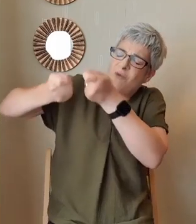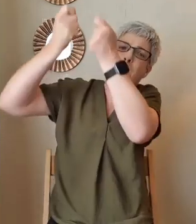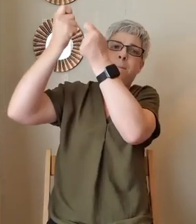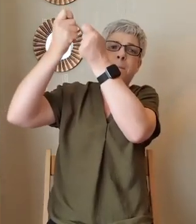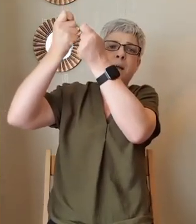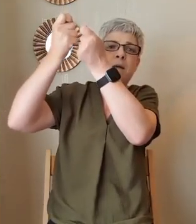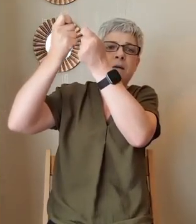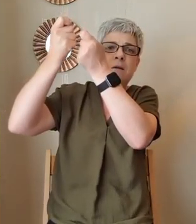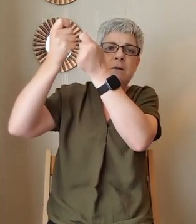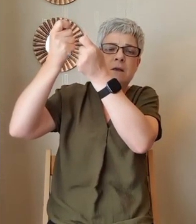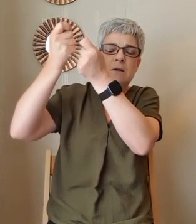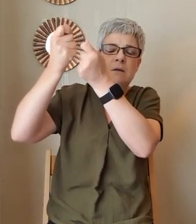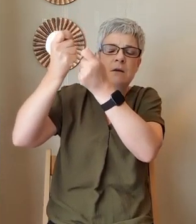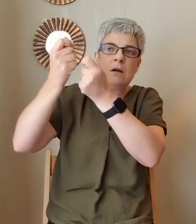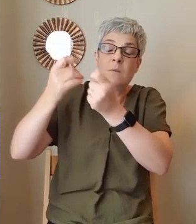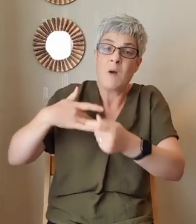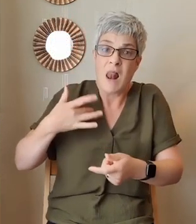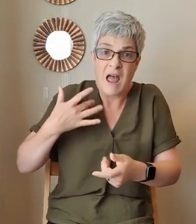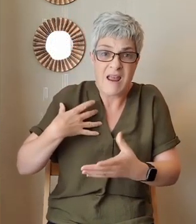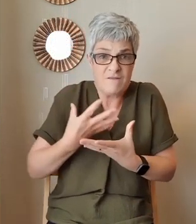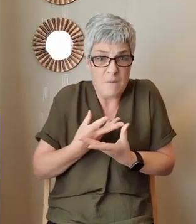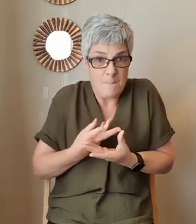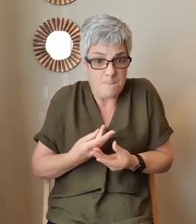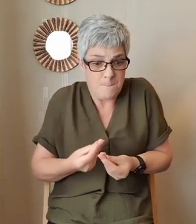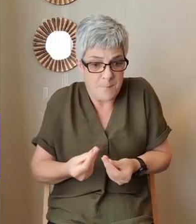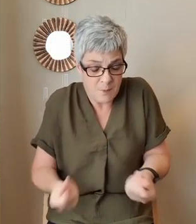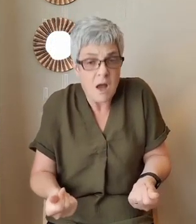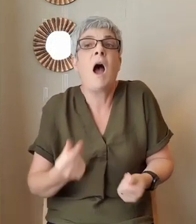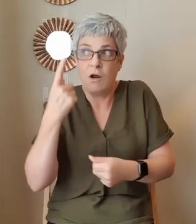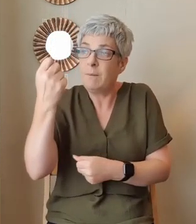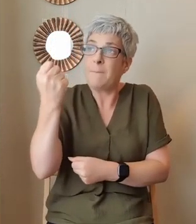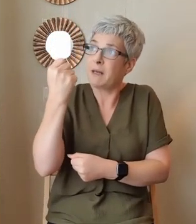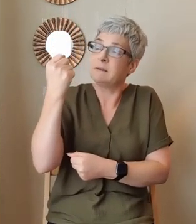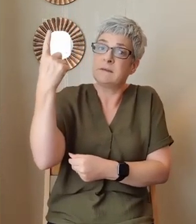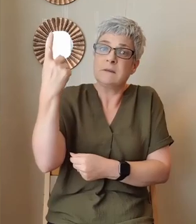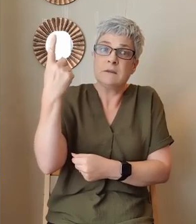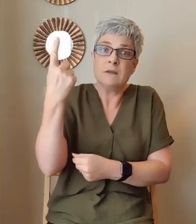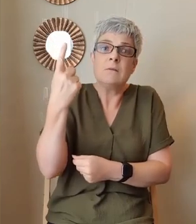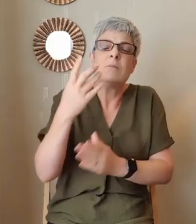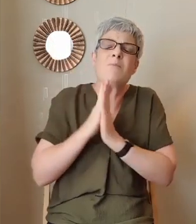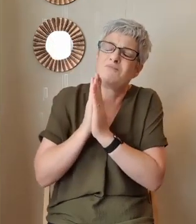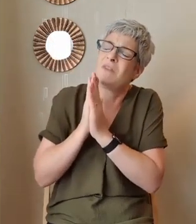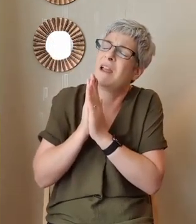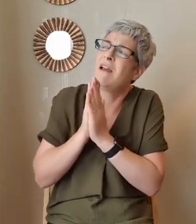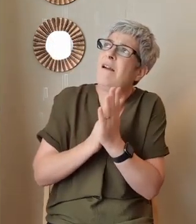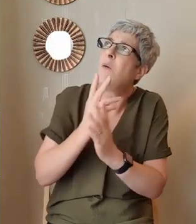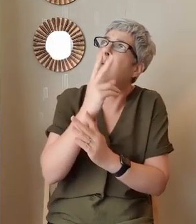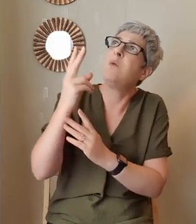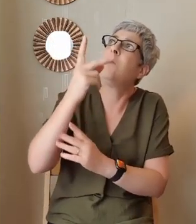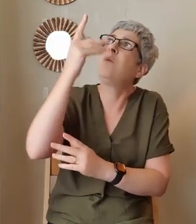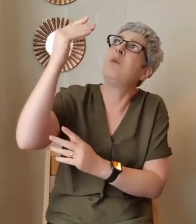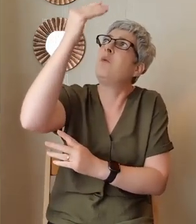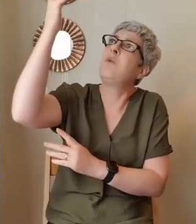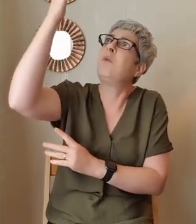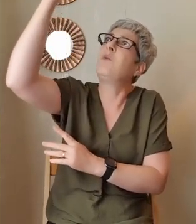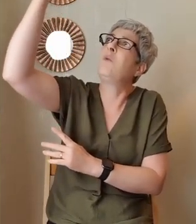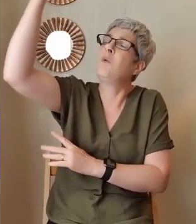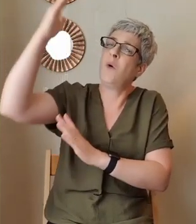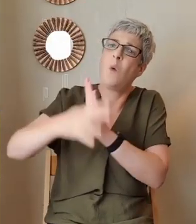pit. When my life was ebbing away, I remembered you, Lord, and my prayer rose to you, to your holy